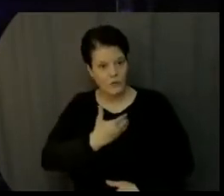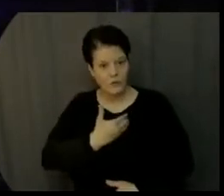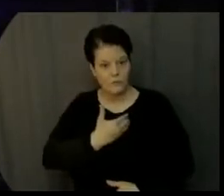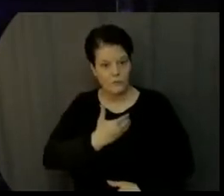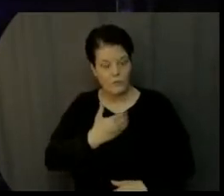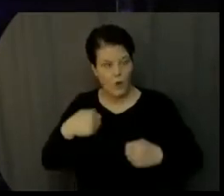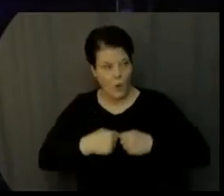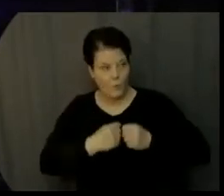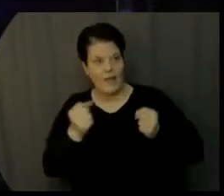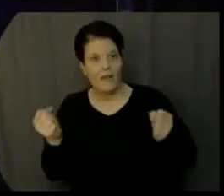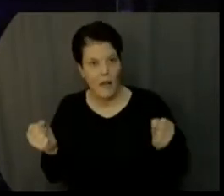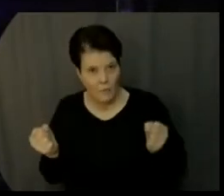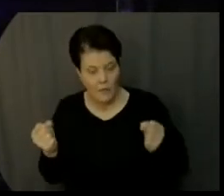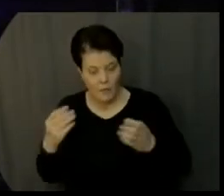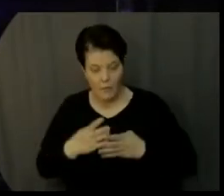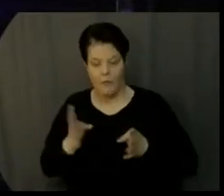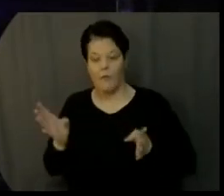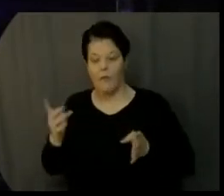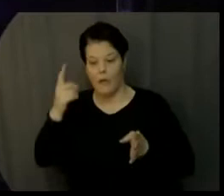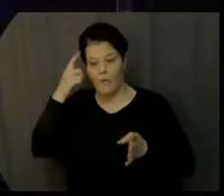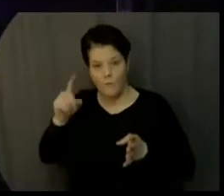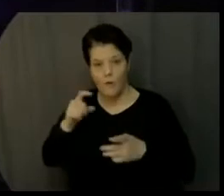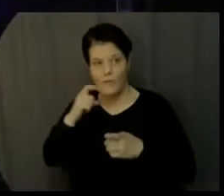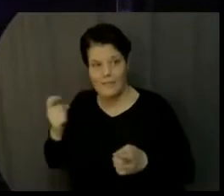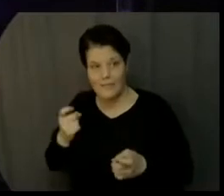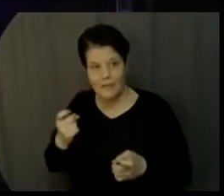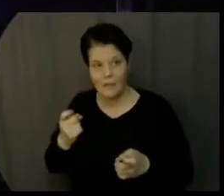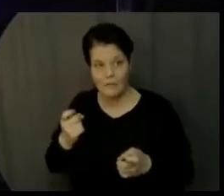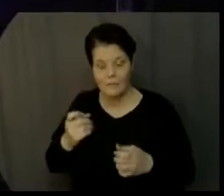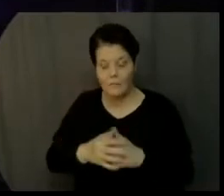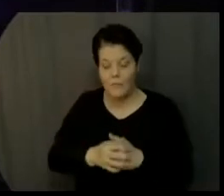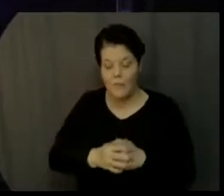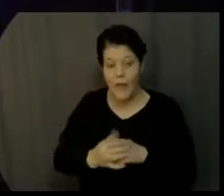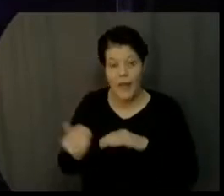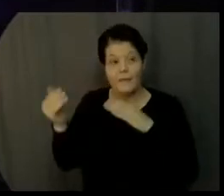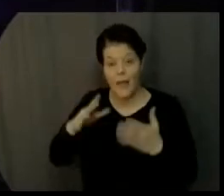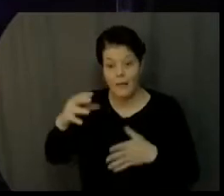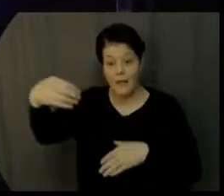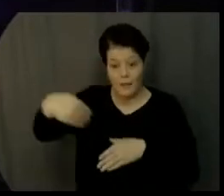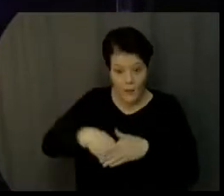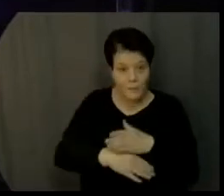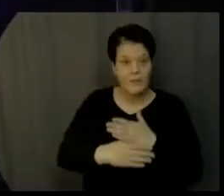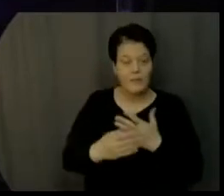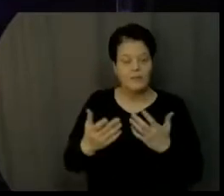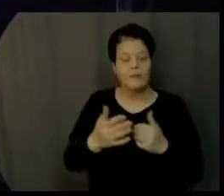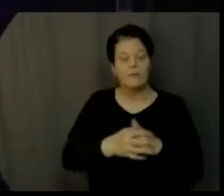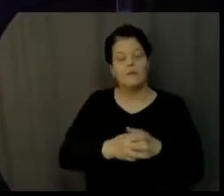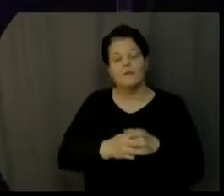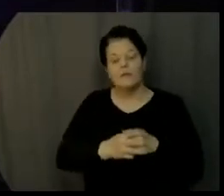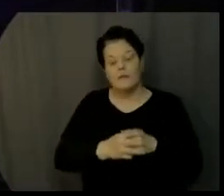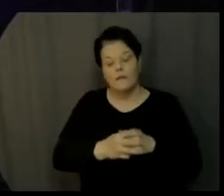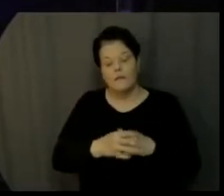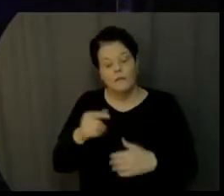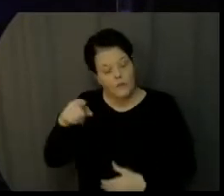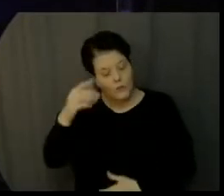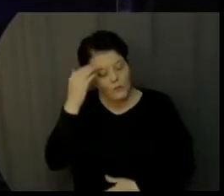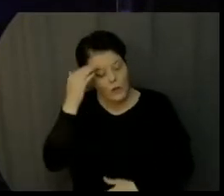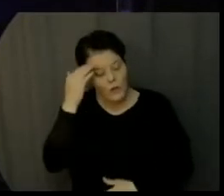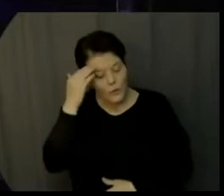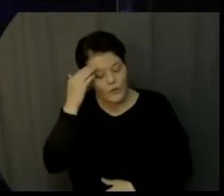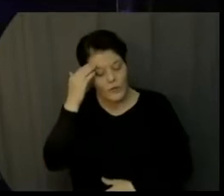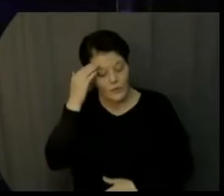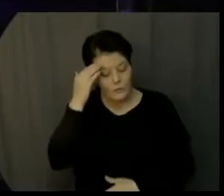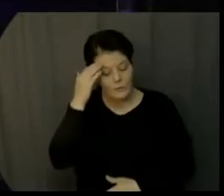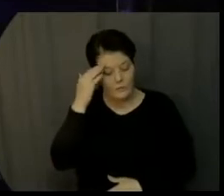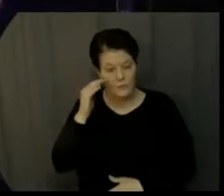And the consequences of hell and death come in. And you know that. You know that when you, even the slightest sin, when no one even